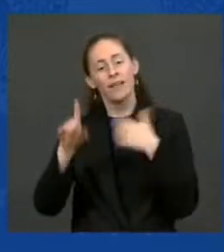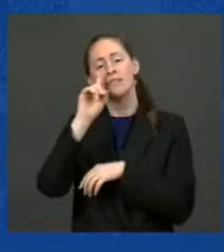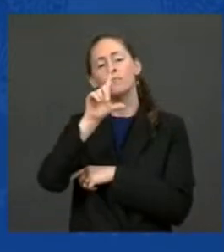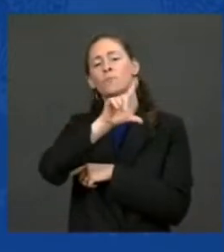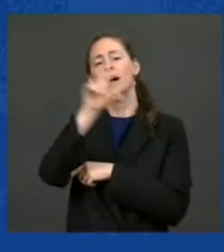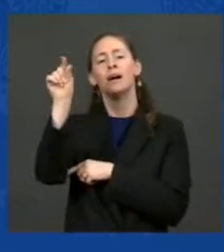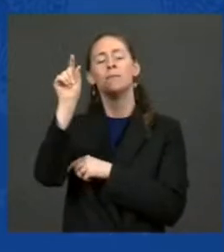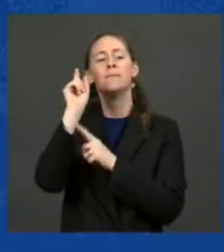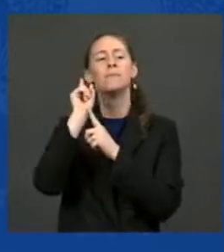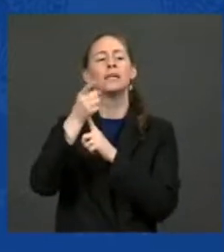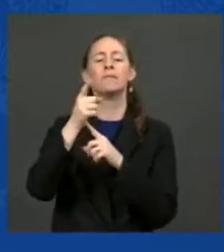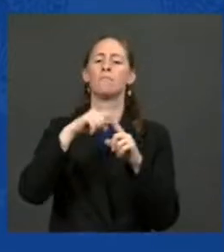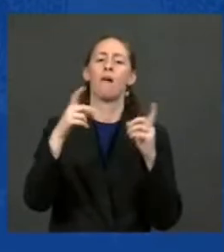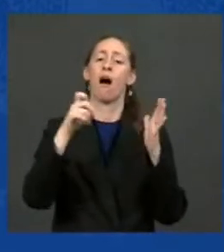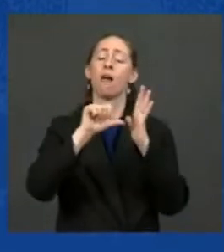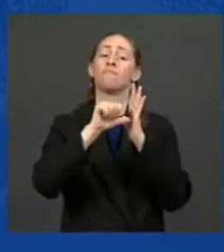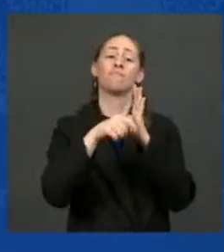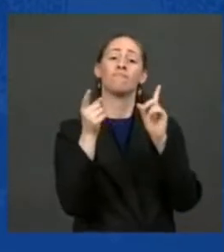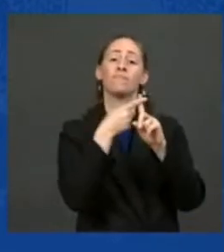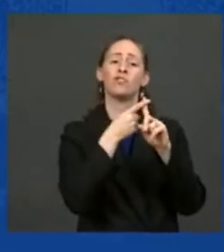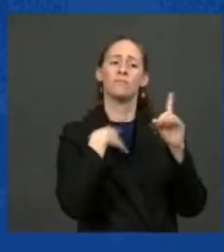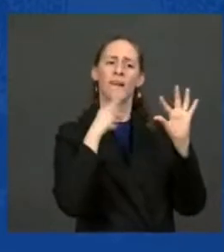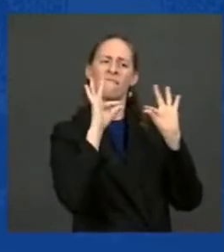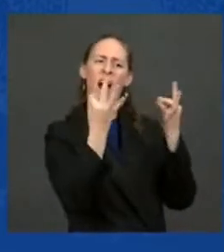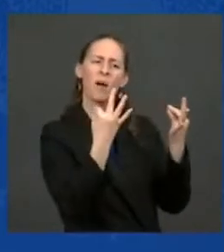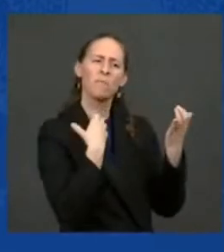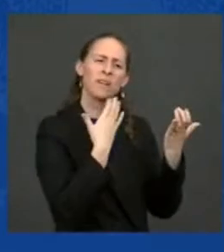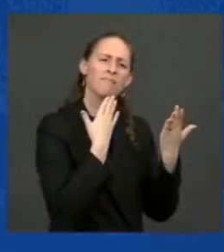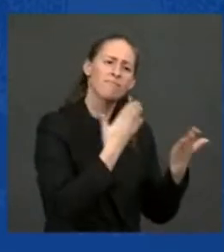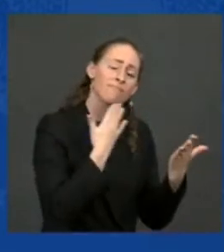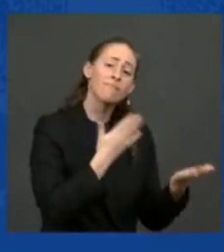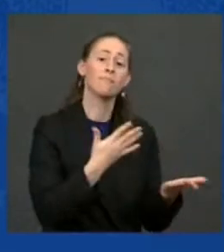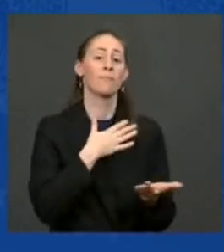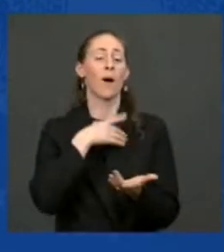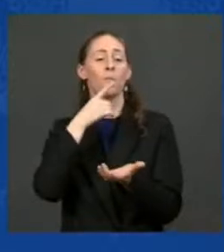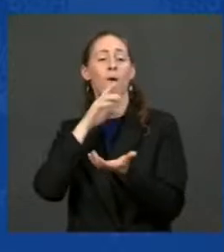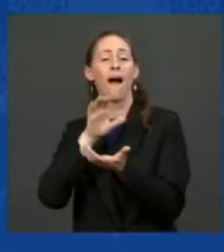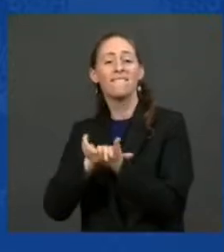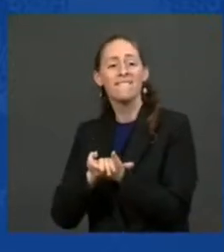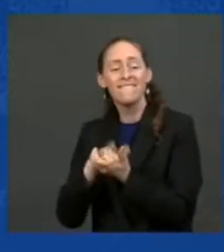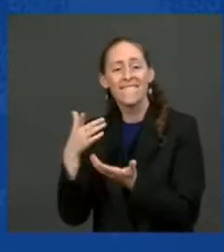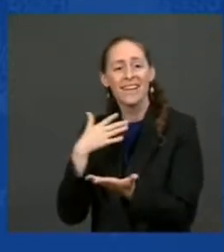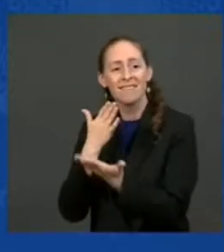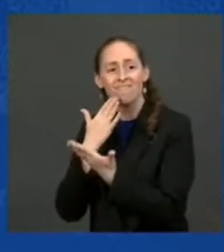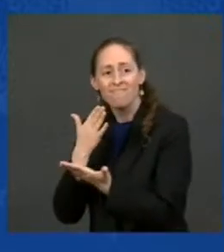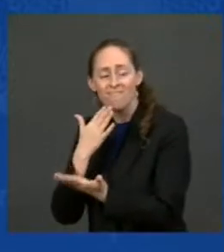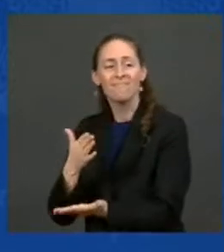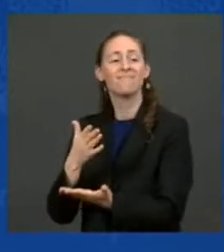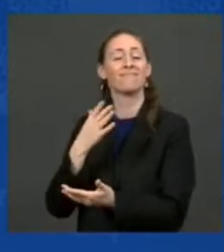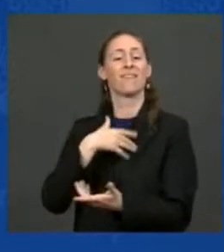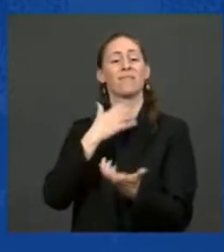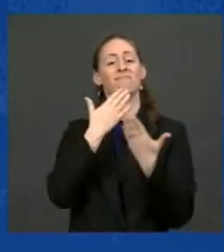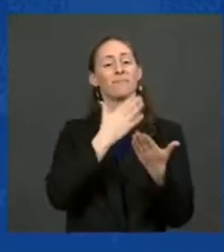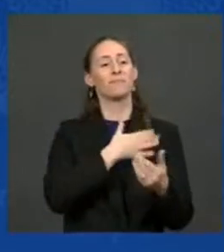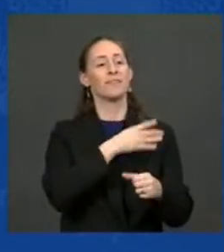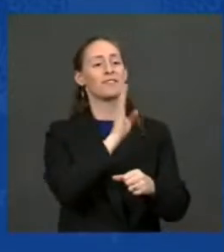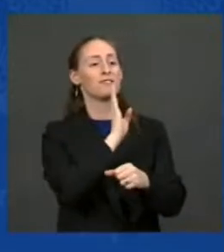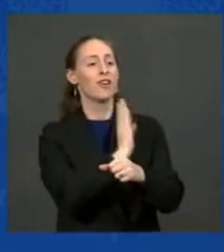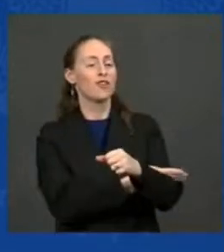my family who are here, but particularly my wife Jackie and my daughter Christina were here today as well. And